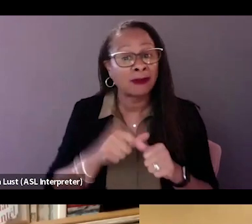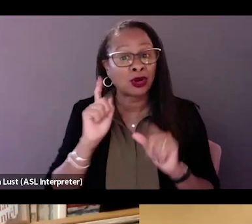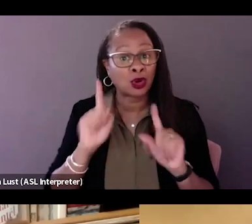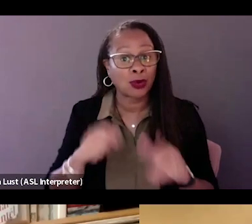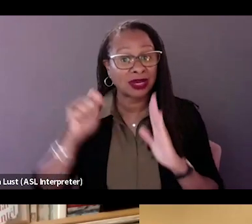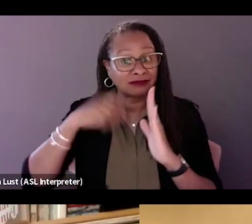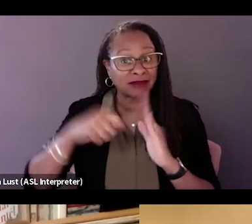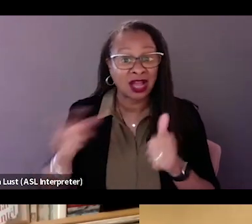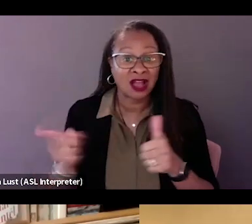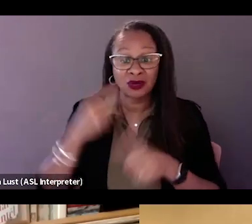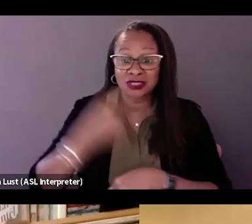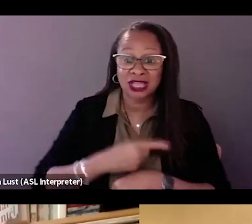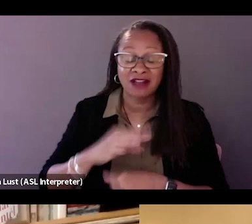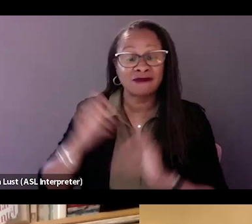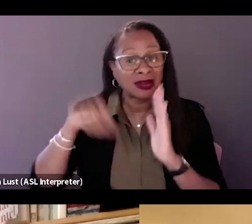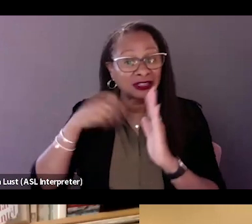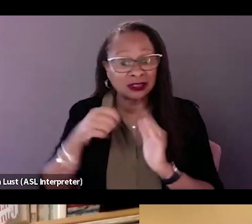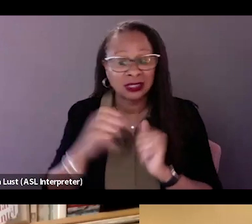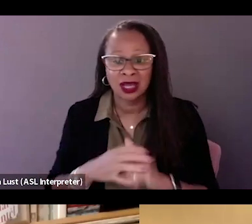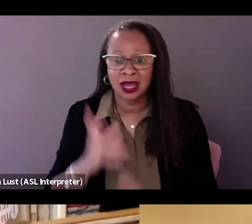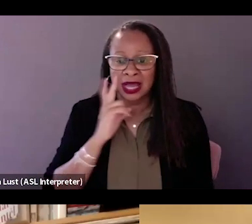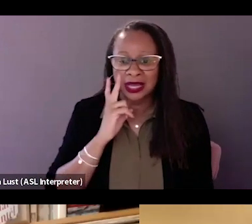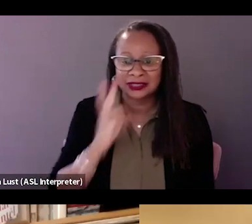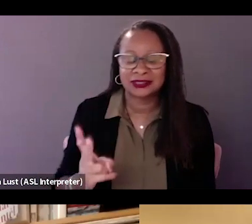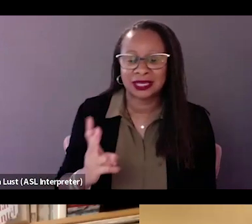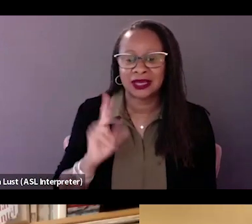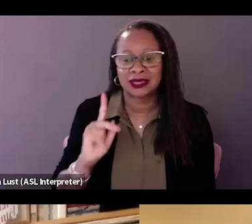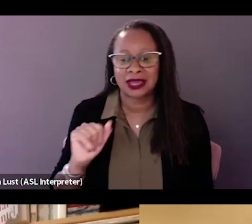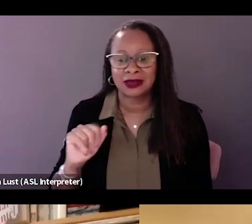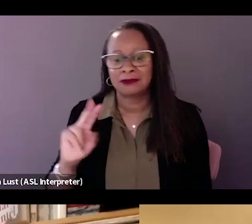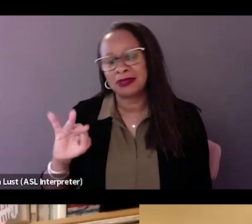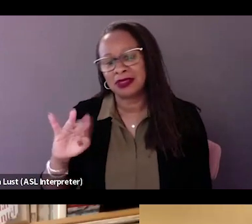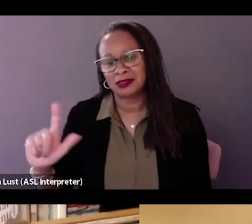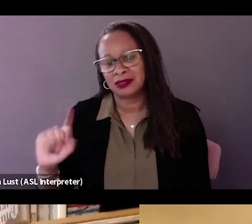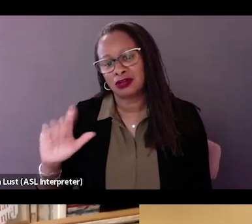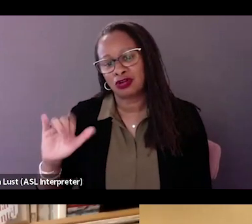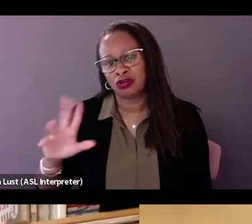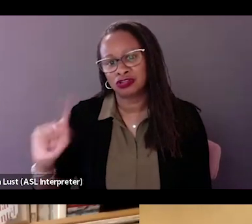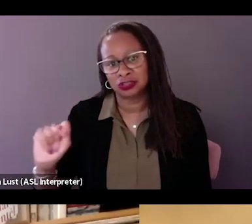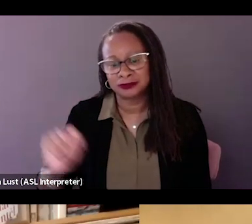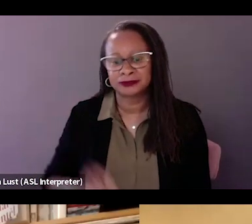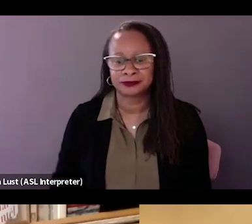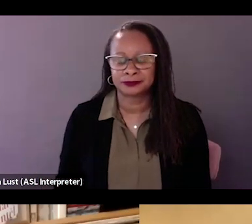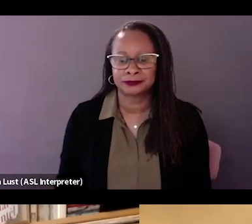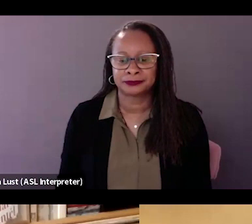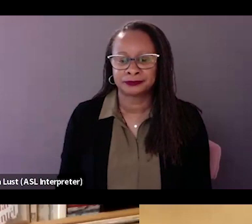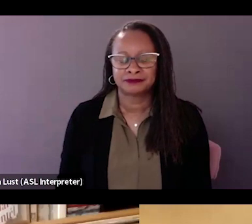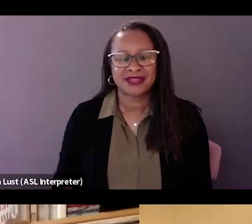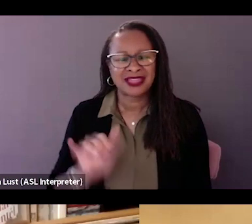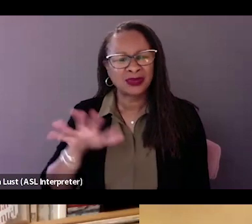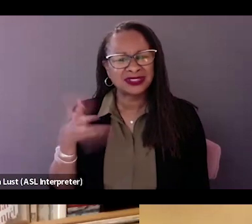the first day of my shoot, I saw a cake being cut. And that was such a sort of,